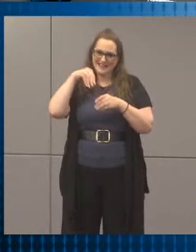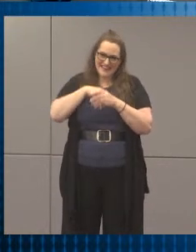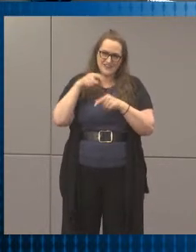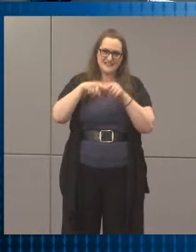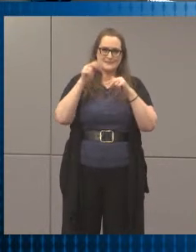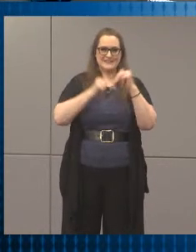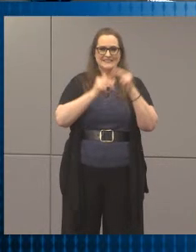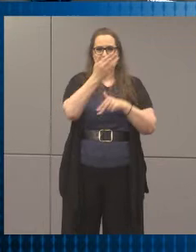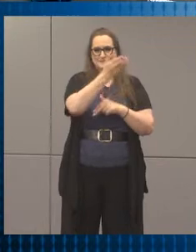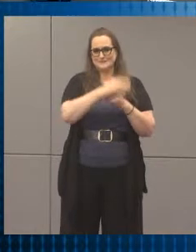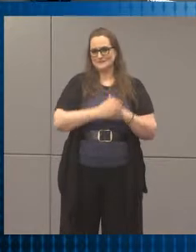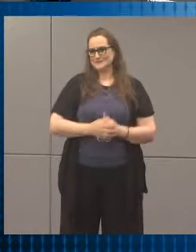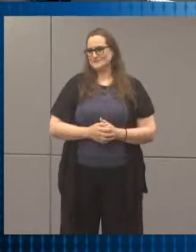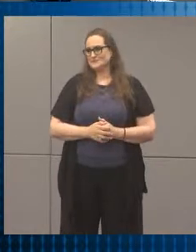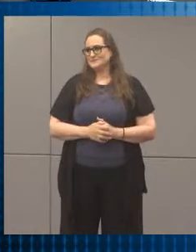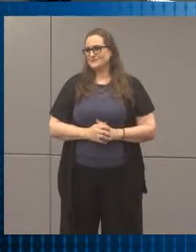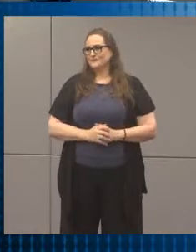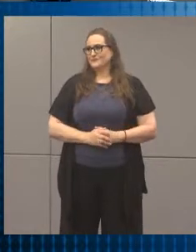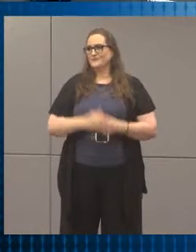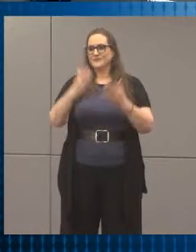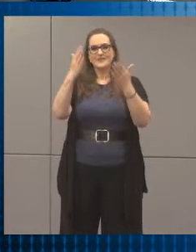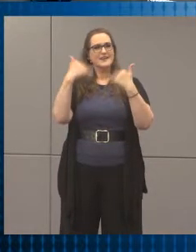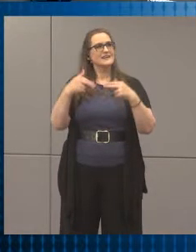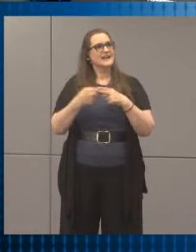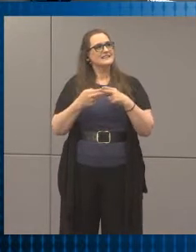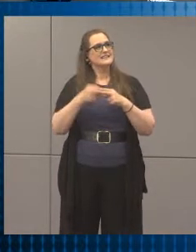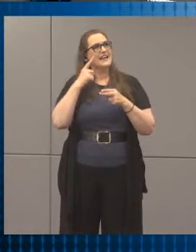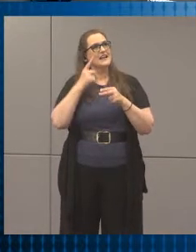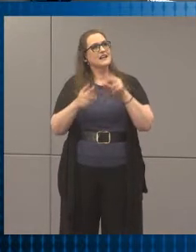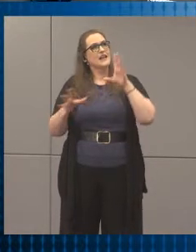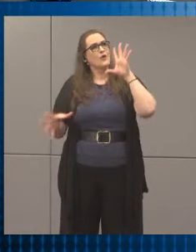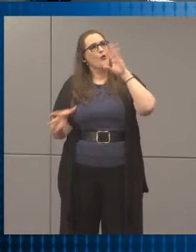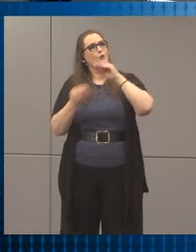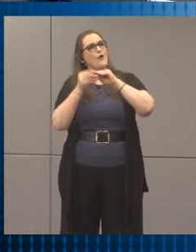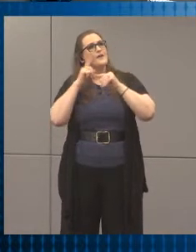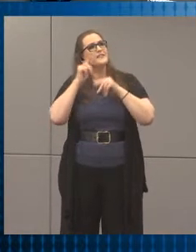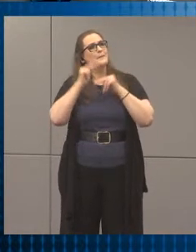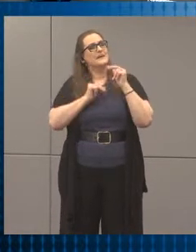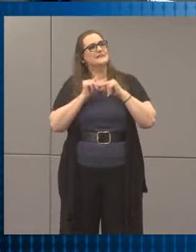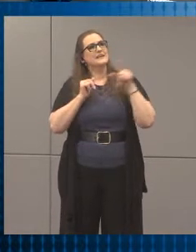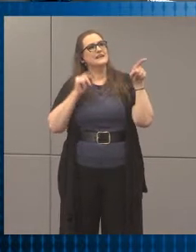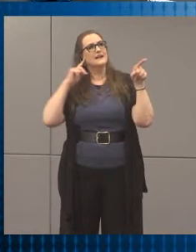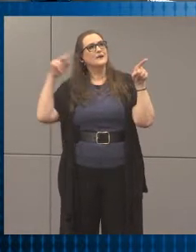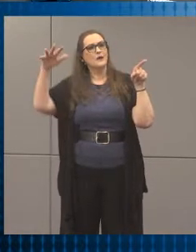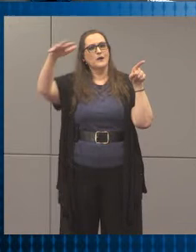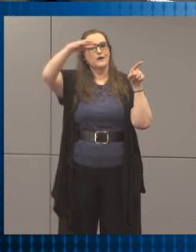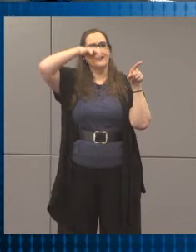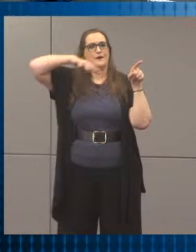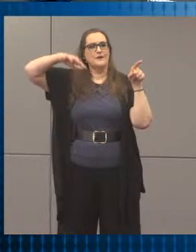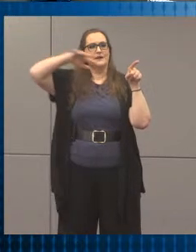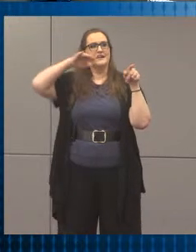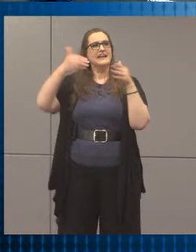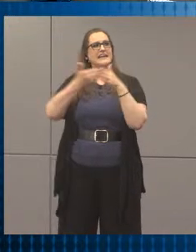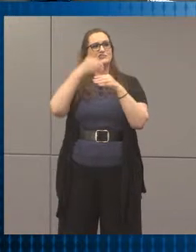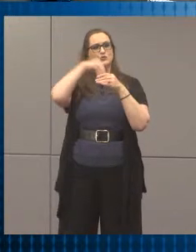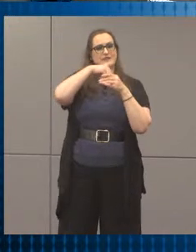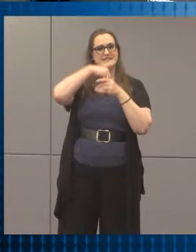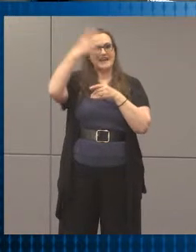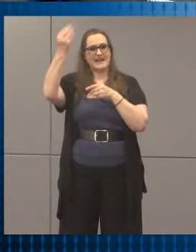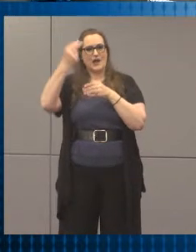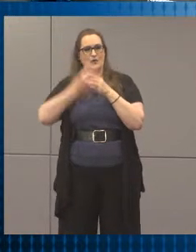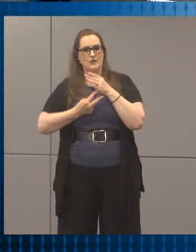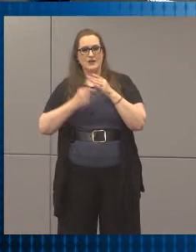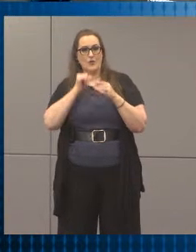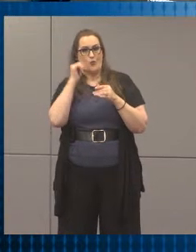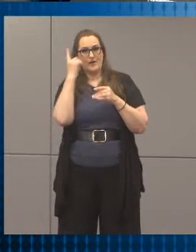building. In the next slide, overview of the building. It would be, again, it's new inside and out. It won't